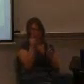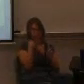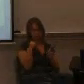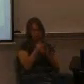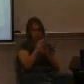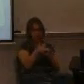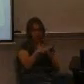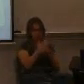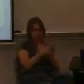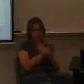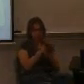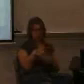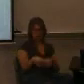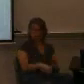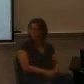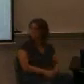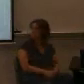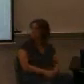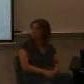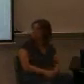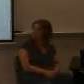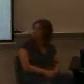yet.